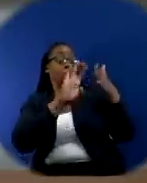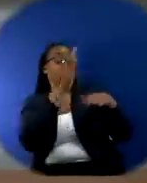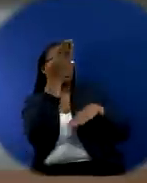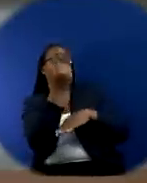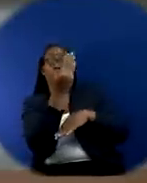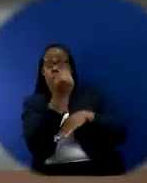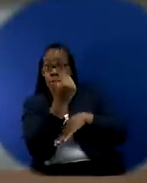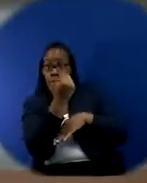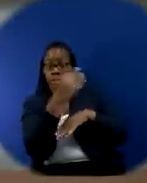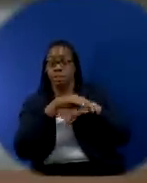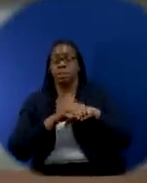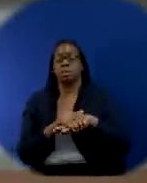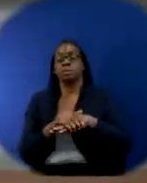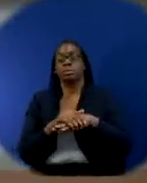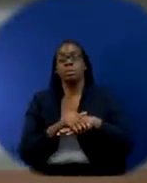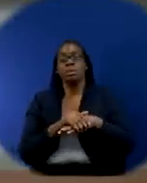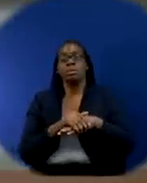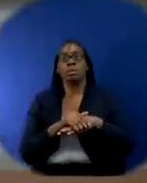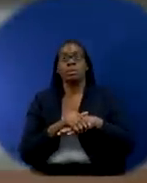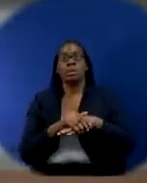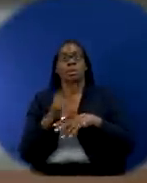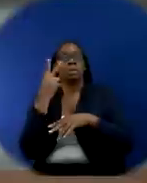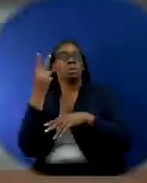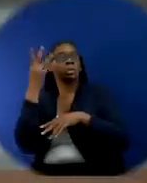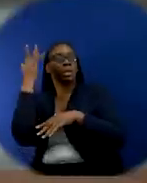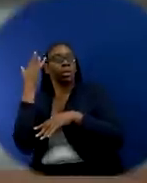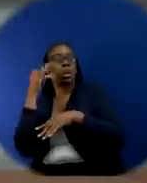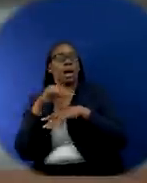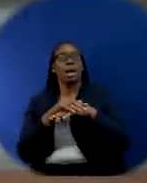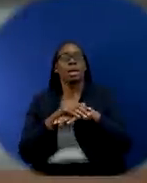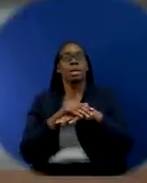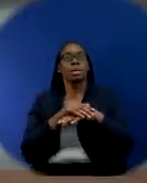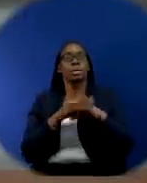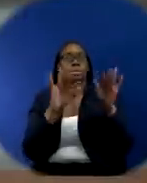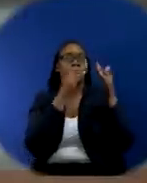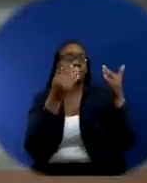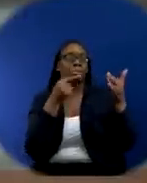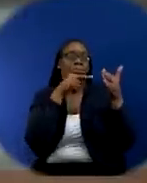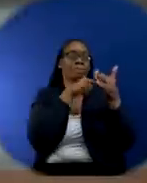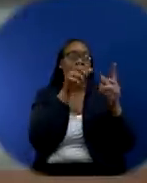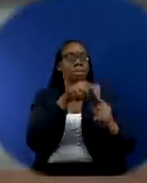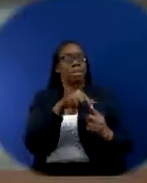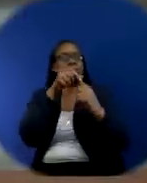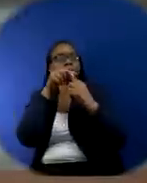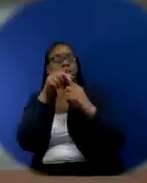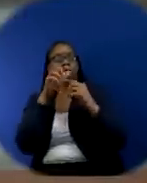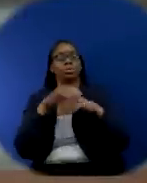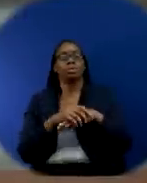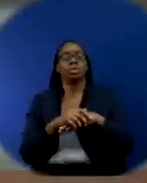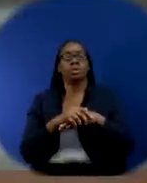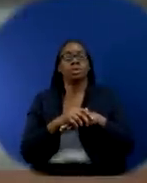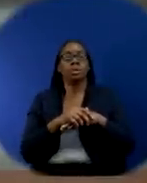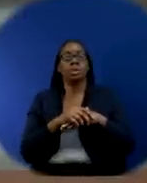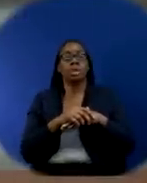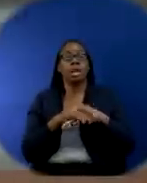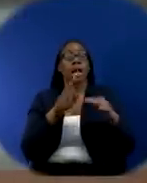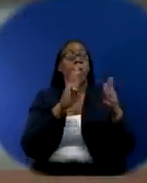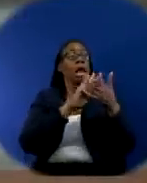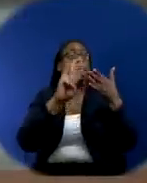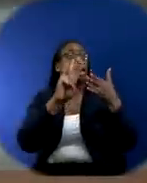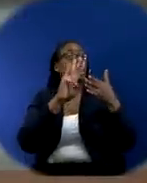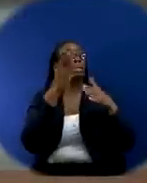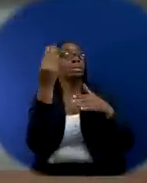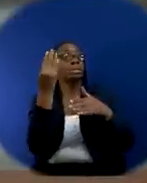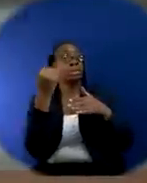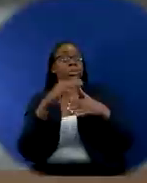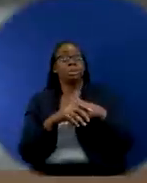Chapter 14, you shall see why this passage is so pivotal for us today. Chapter 14, Gospel of Luke, and